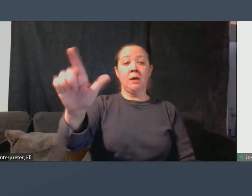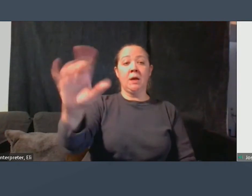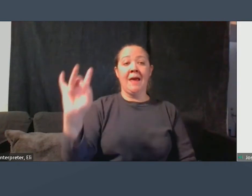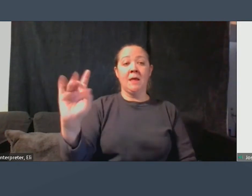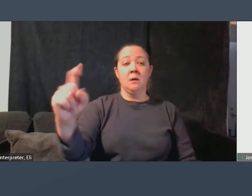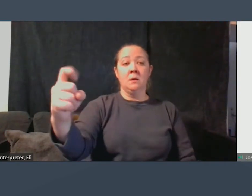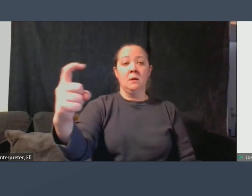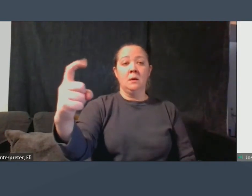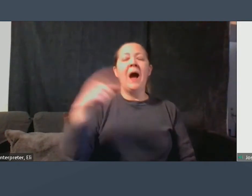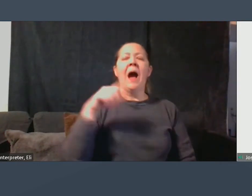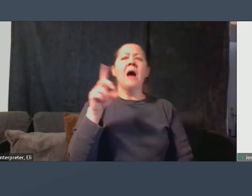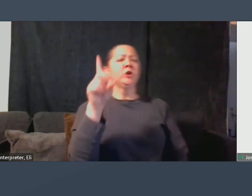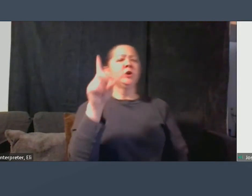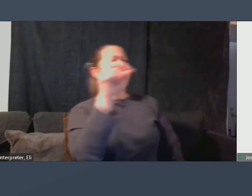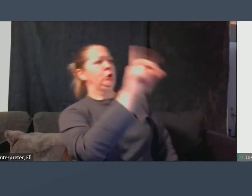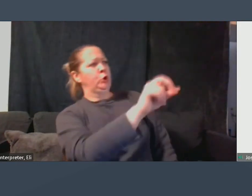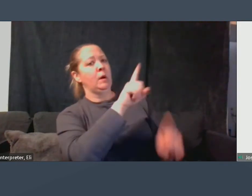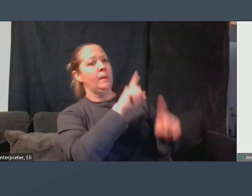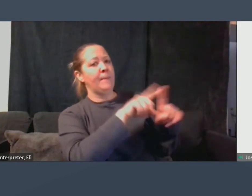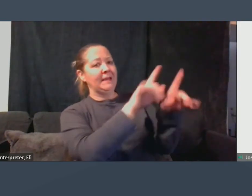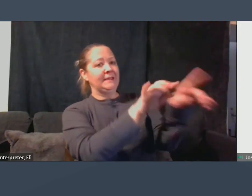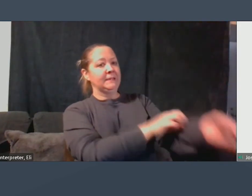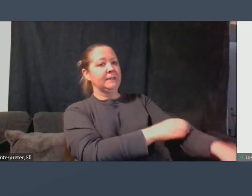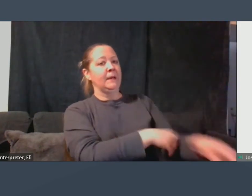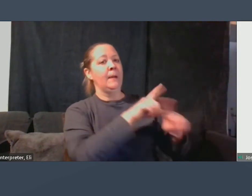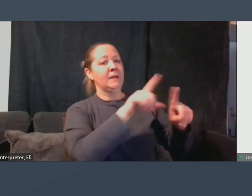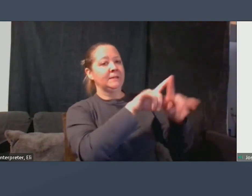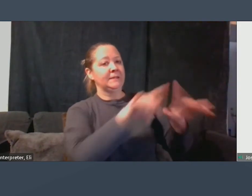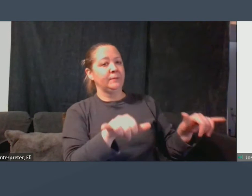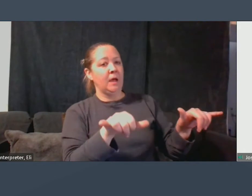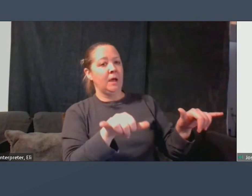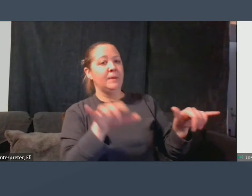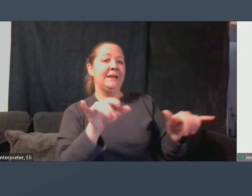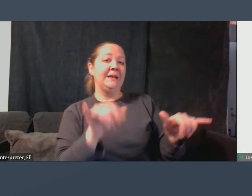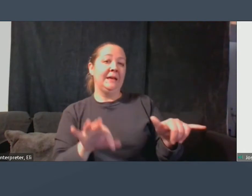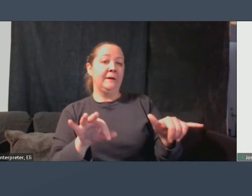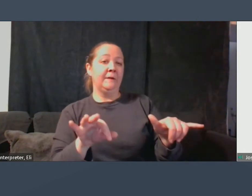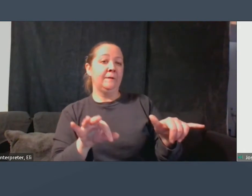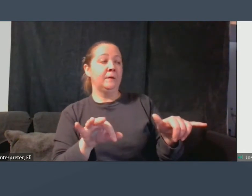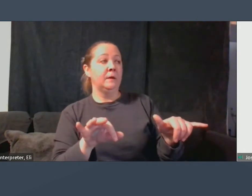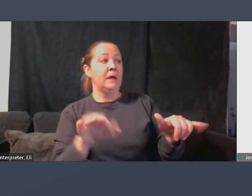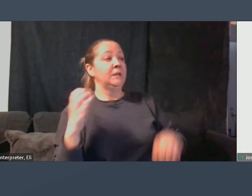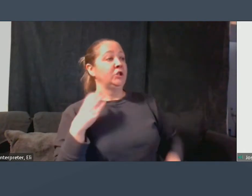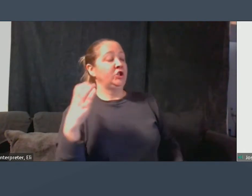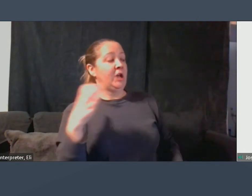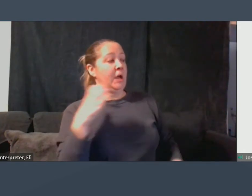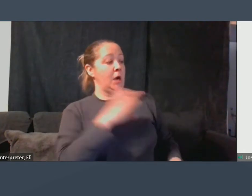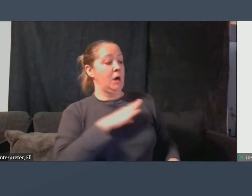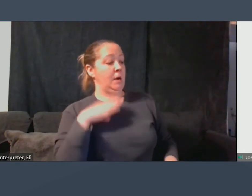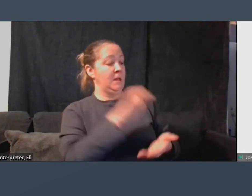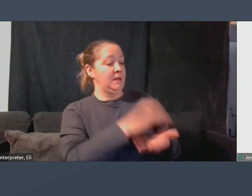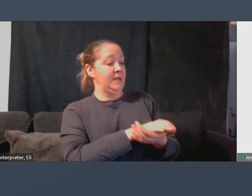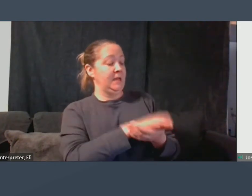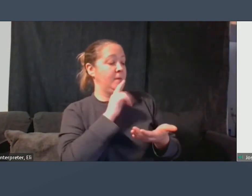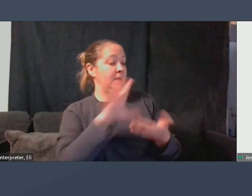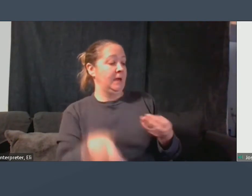I do, but okay. At the same time, if Madam Chair thought that additional time was necessary into a date in February, you know,